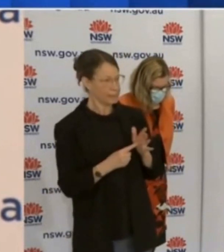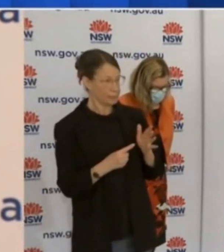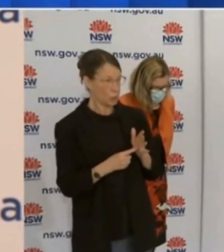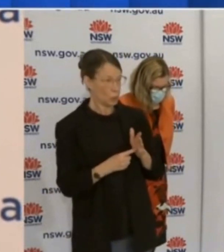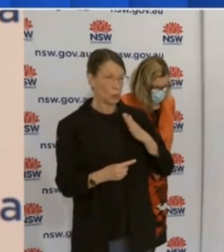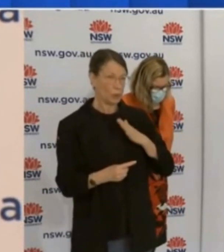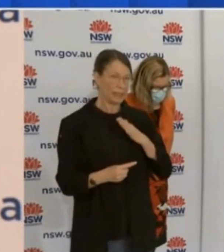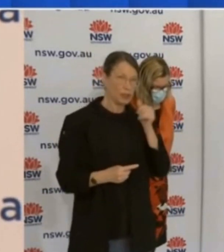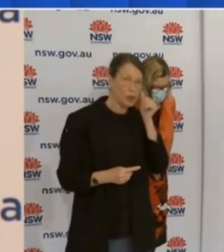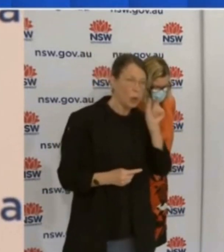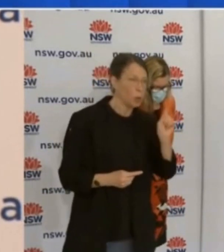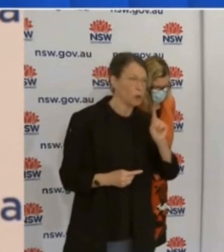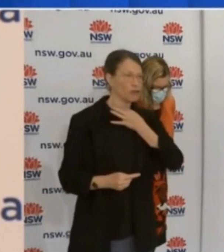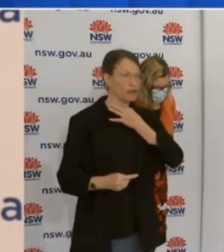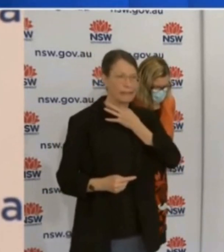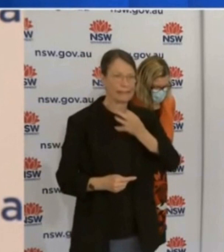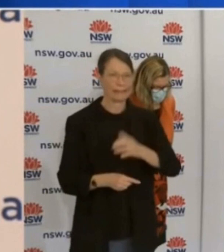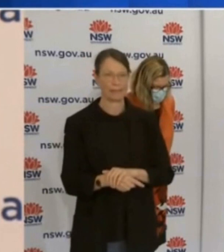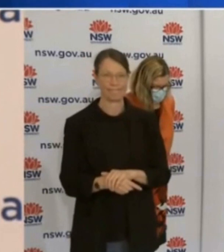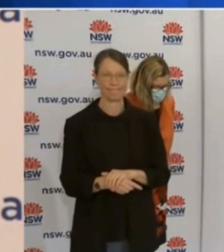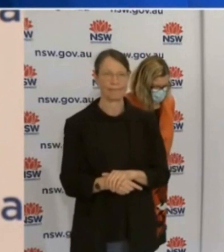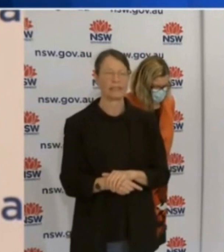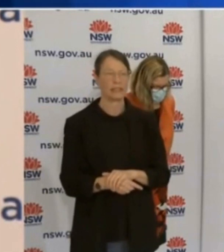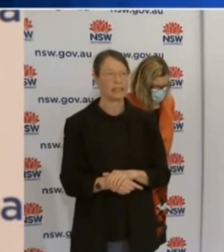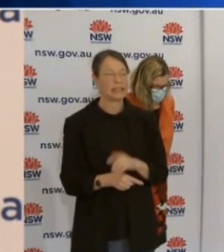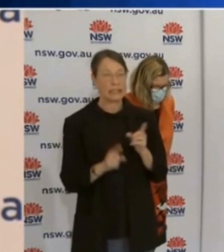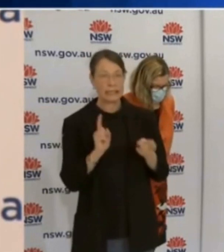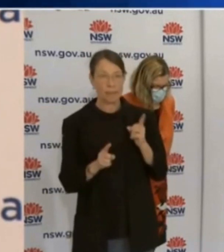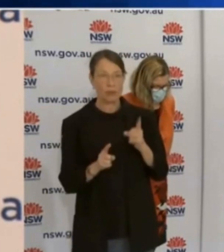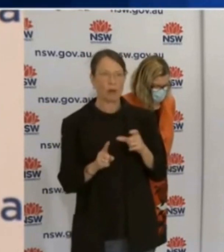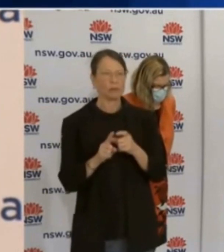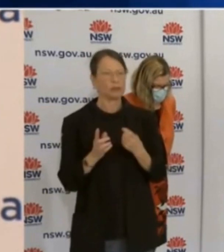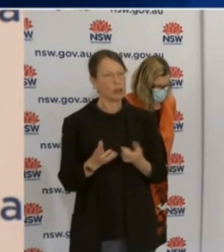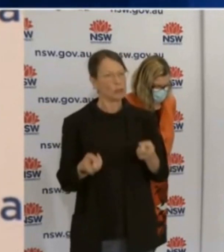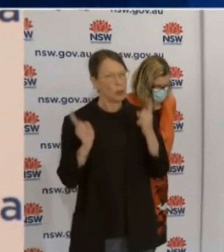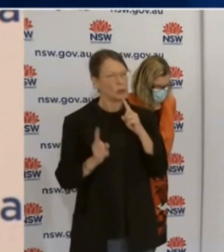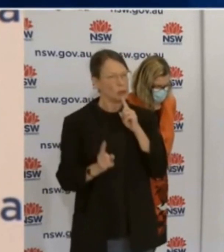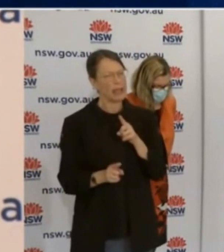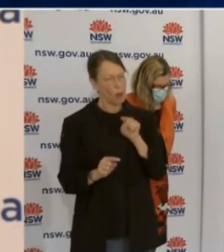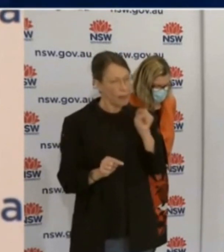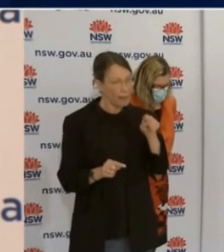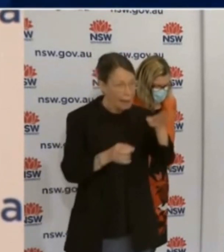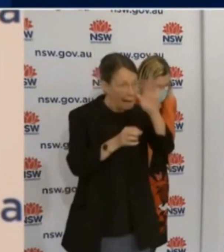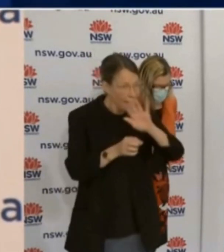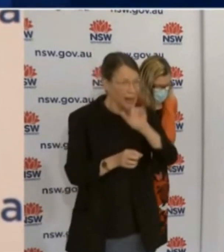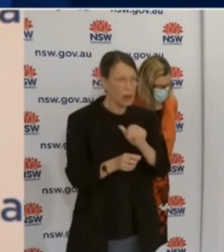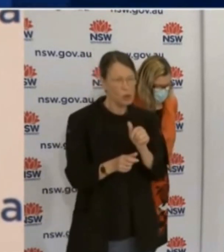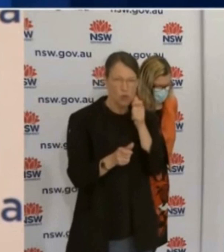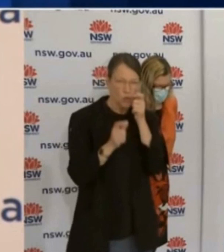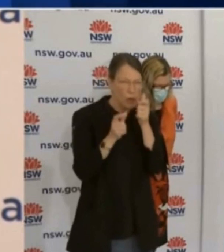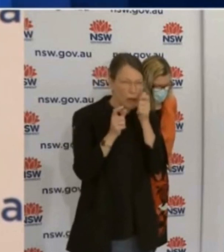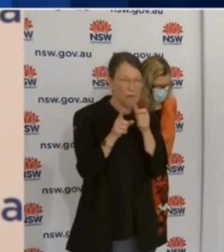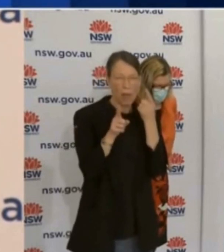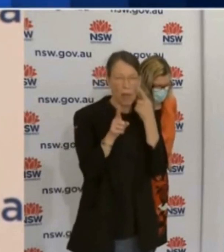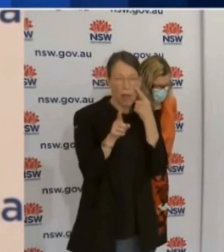Sometimes Dr. Chant will raise a flag and say that we really need to look very closely at this area, and we will talk